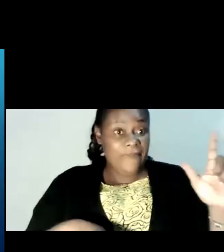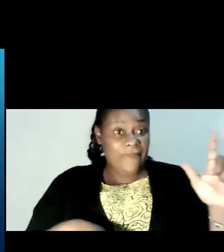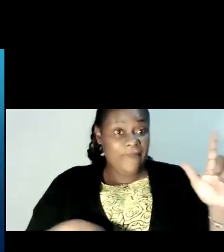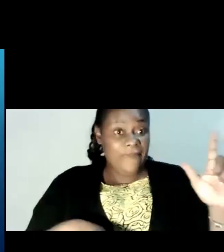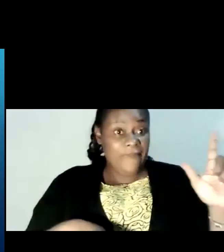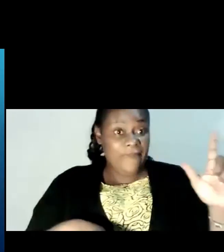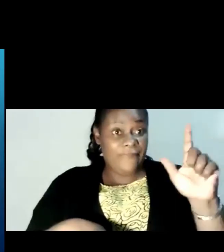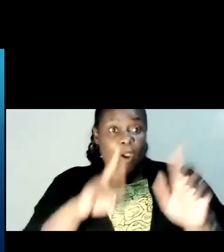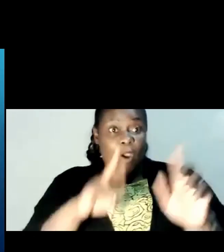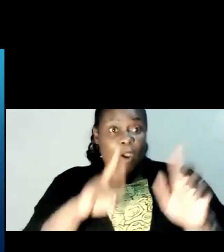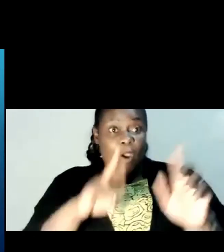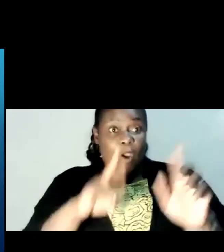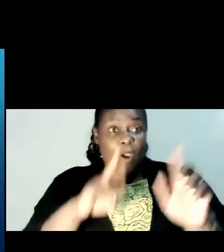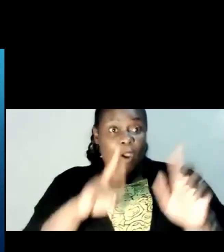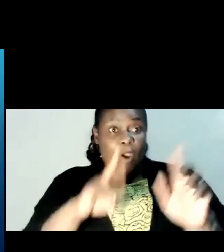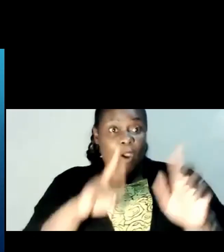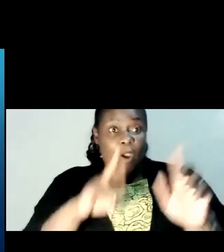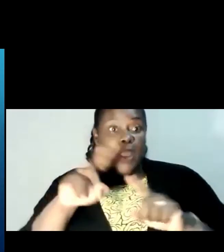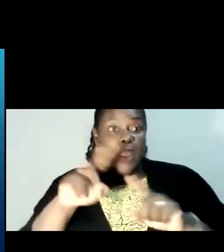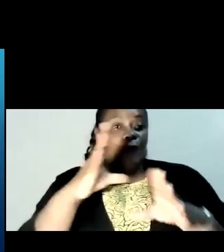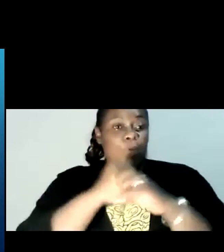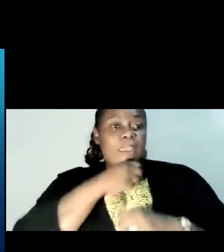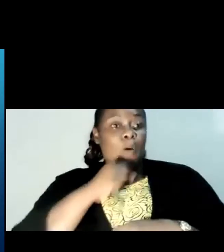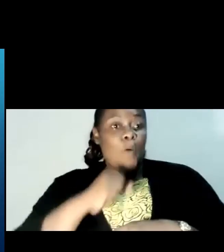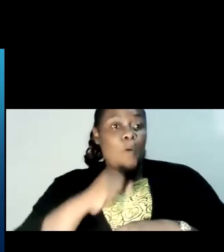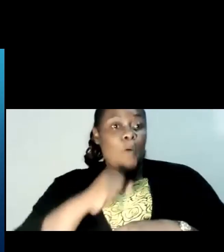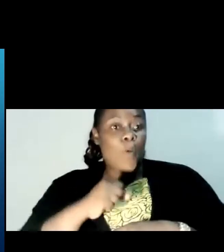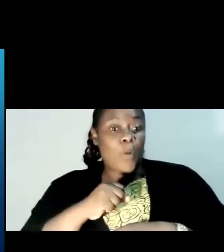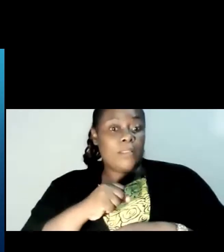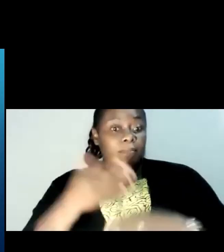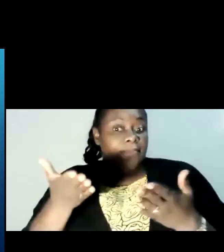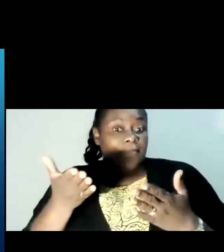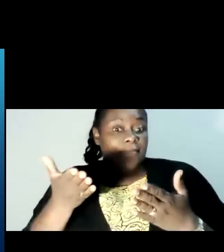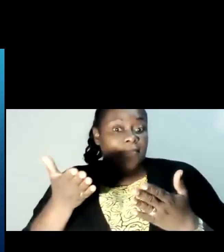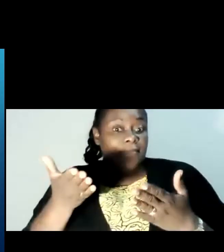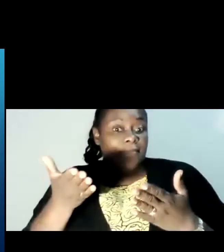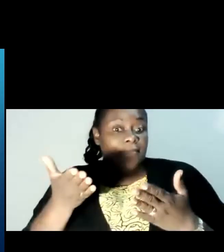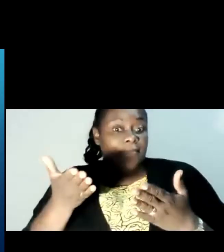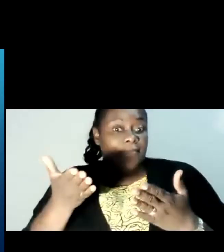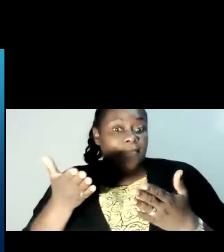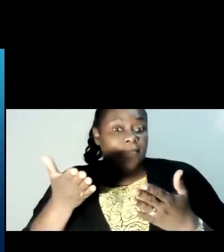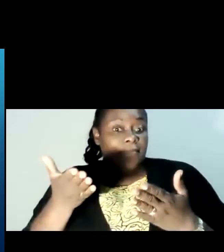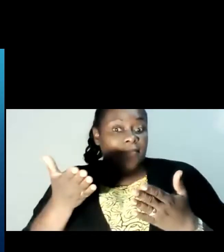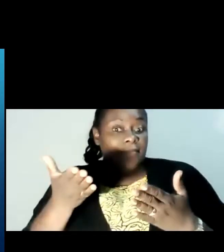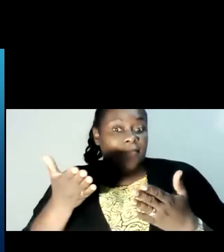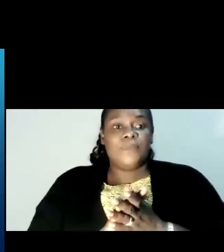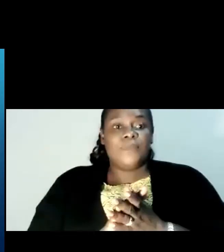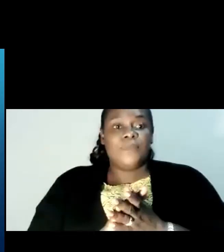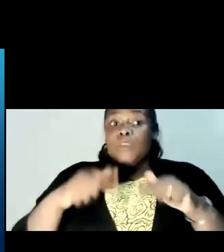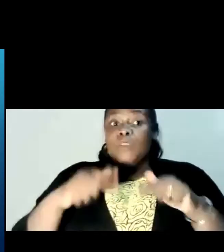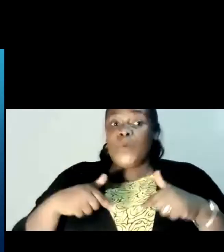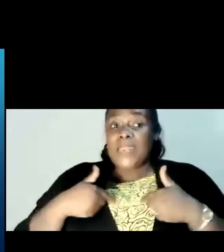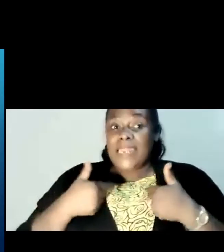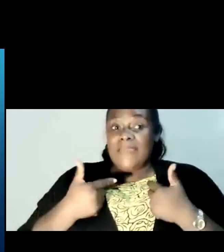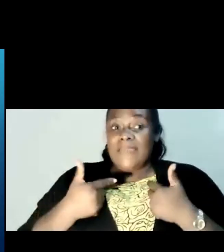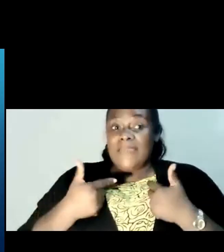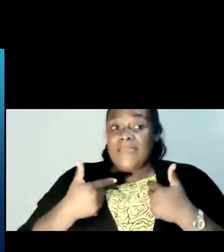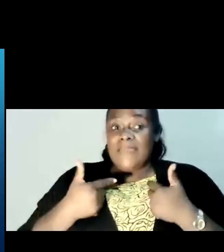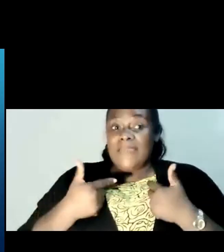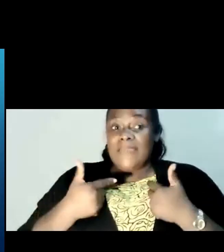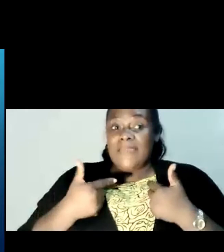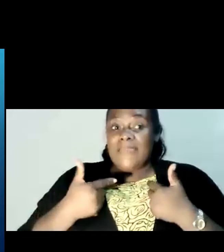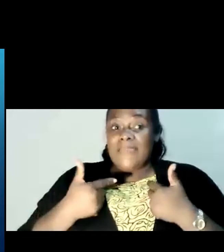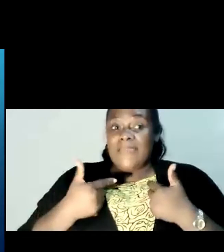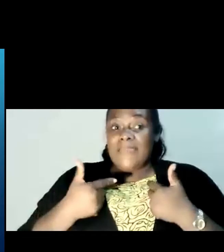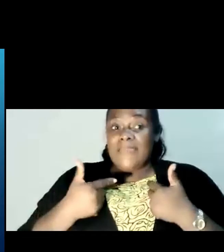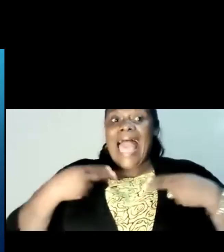age? If we lead healthy lives now, we can hope to have good quality of life